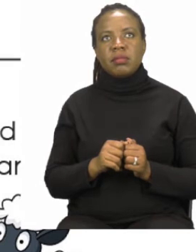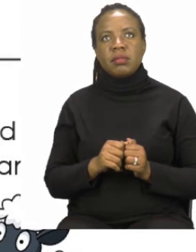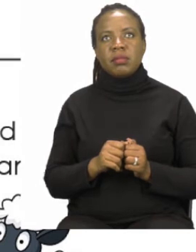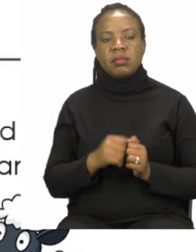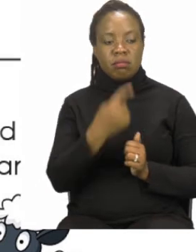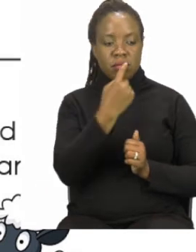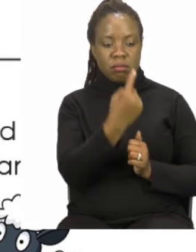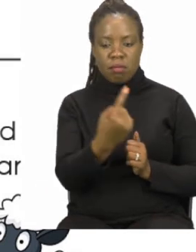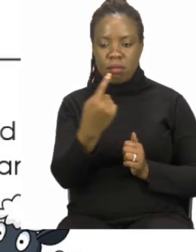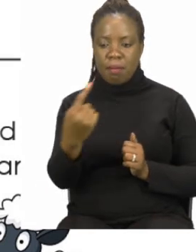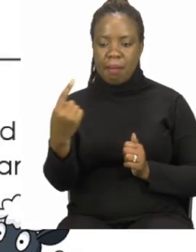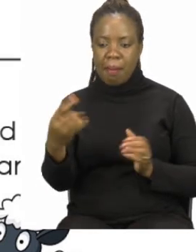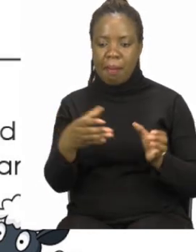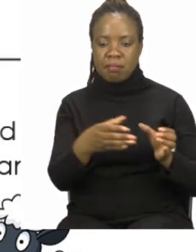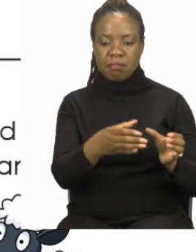in each camp?